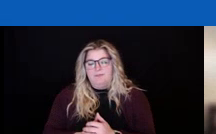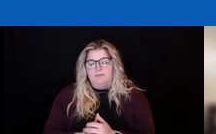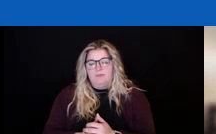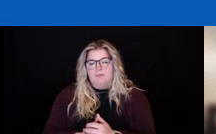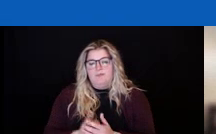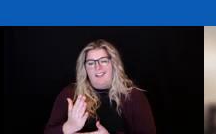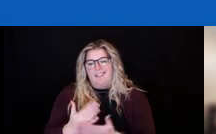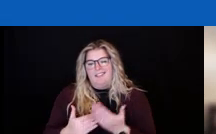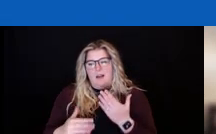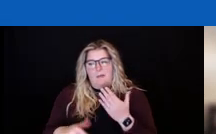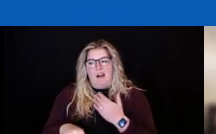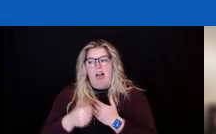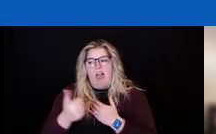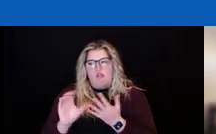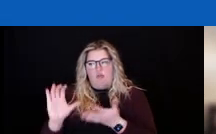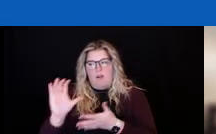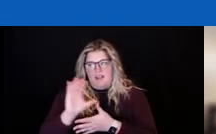additional criteria